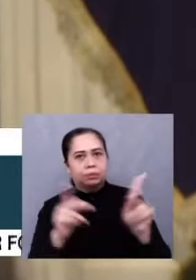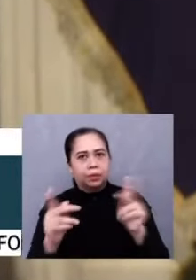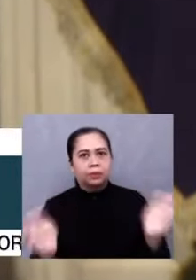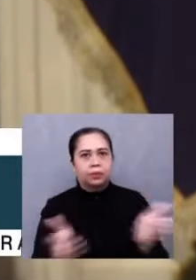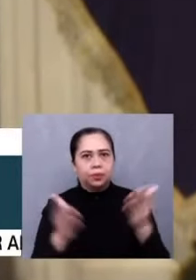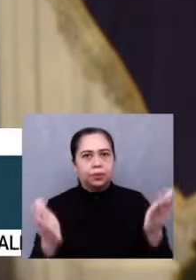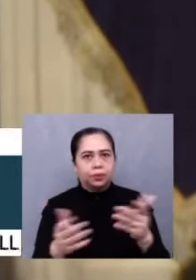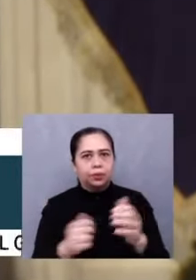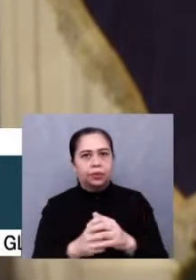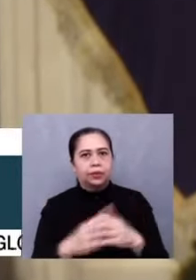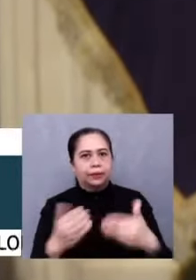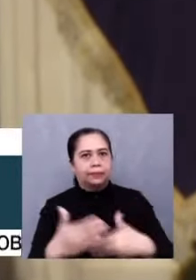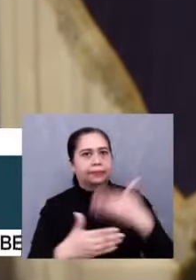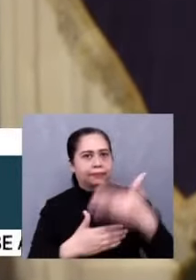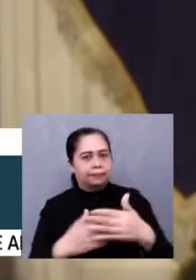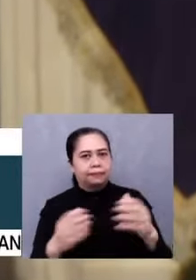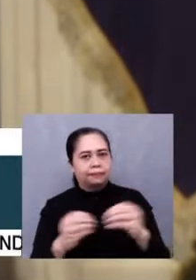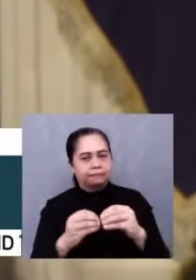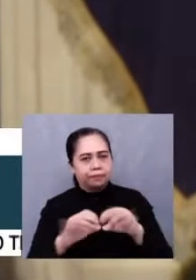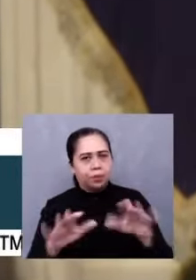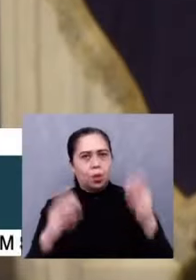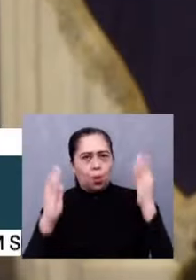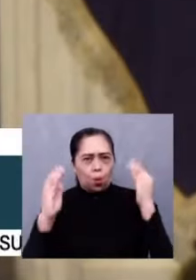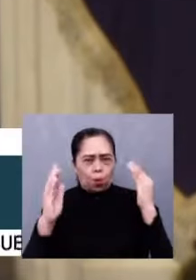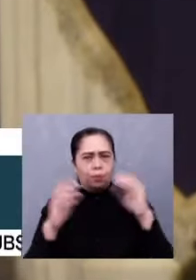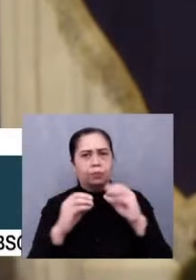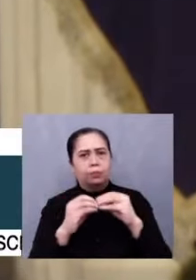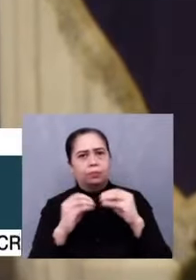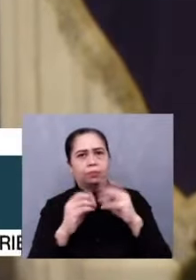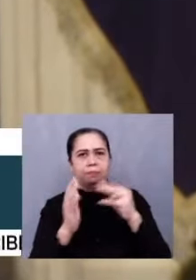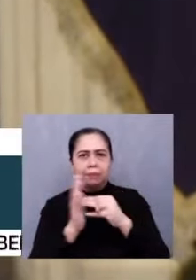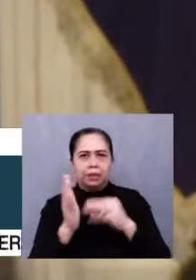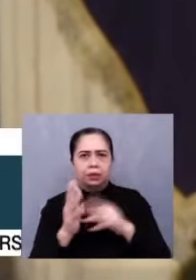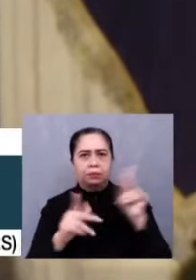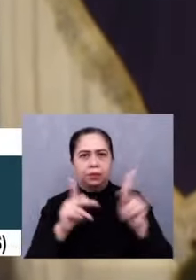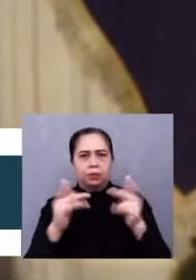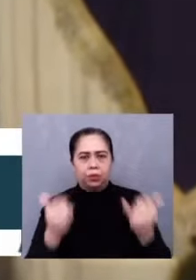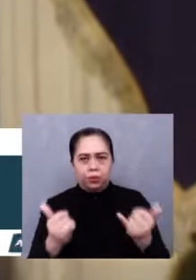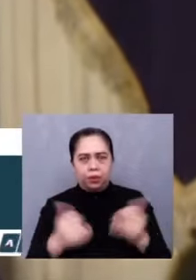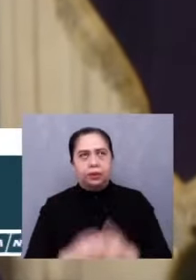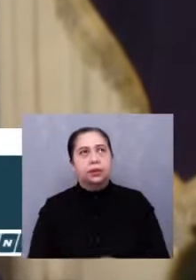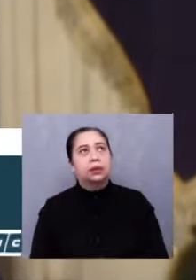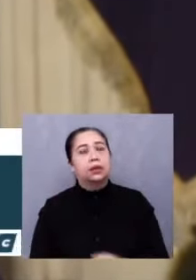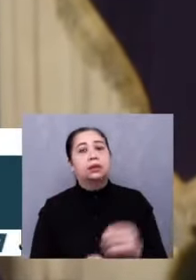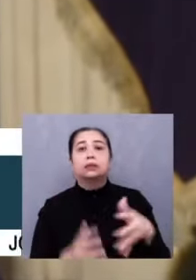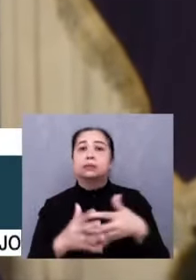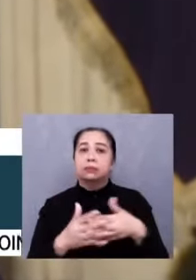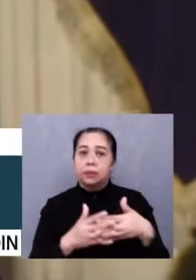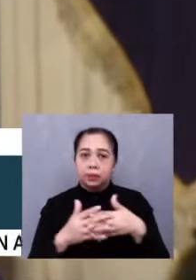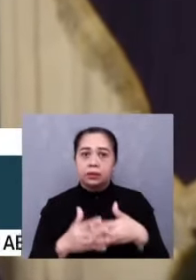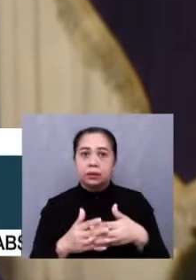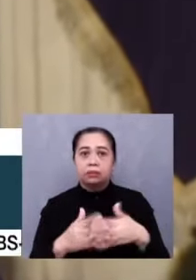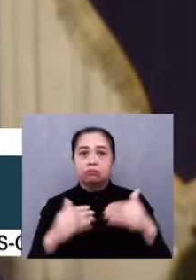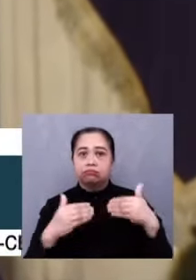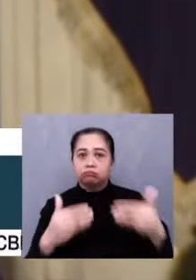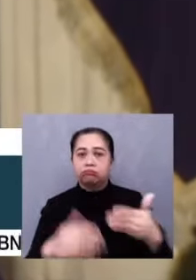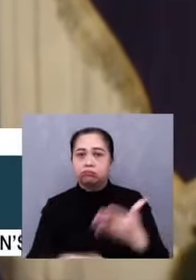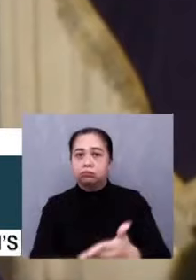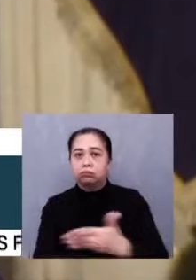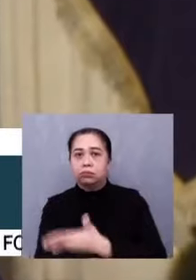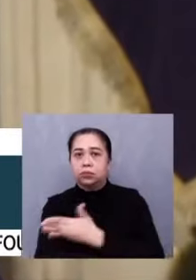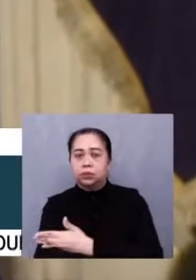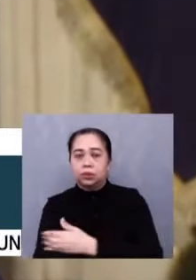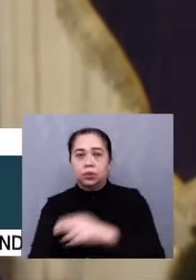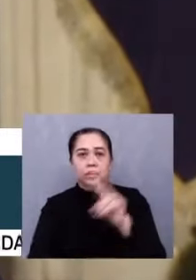pace, roughly 1 million people a day. And America is making progress, 200